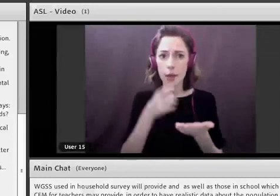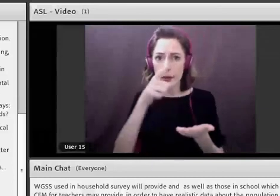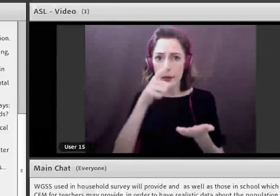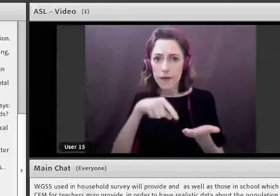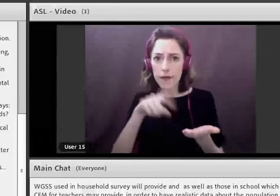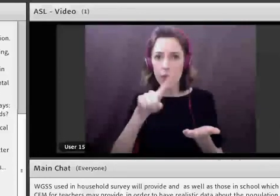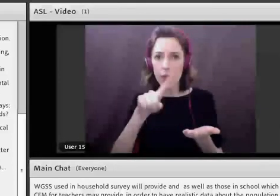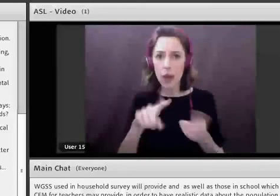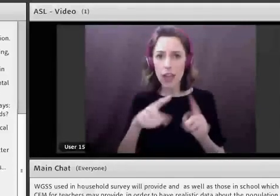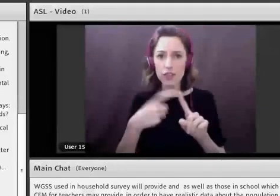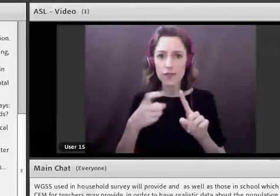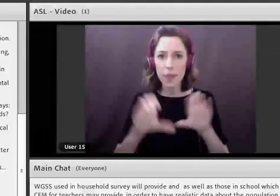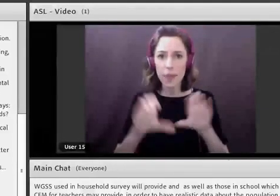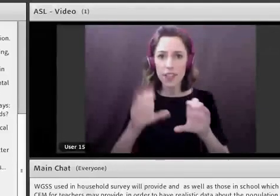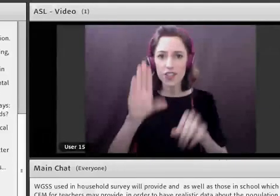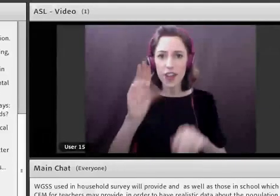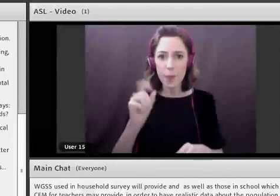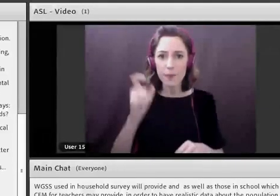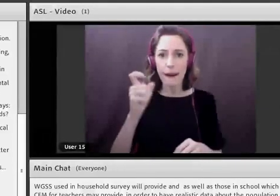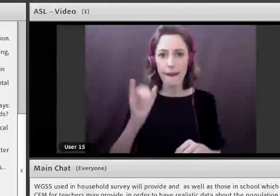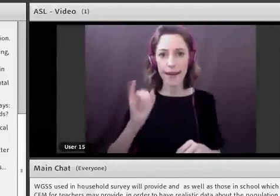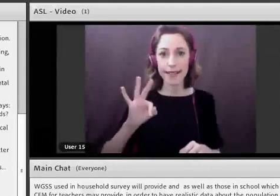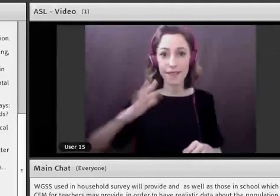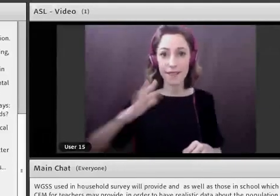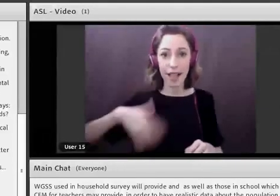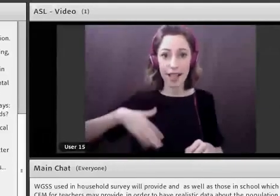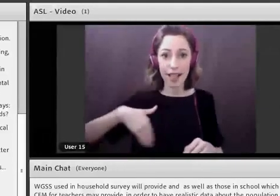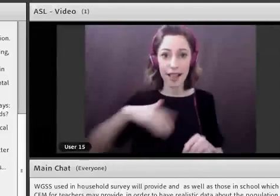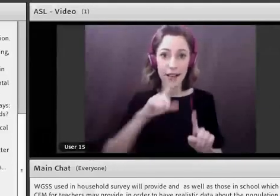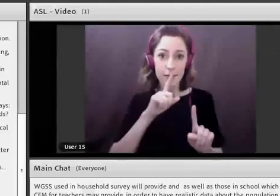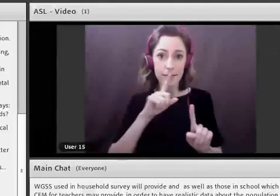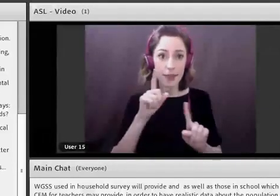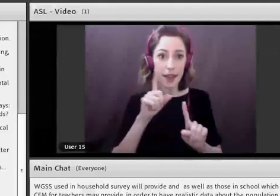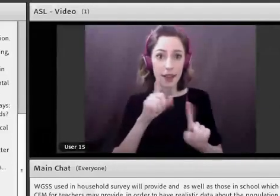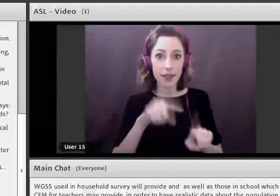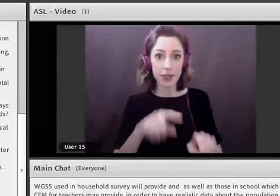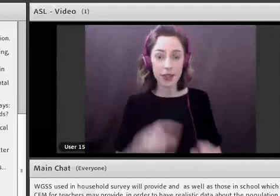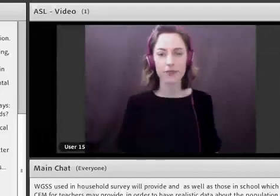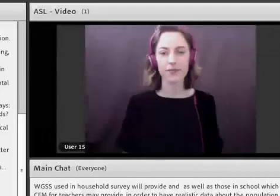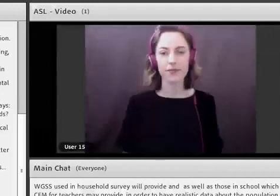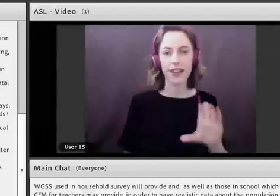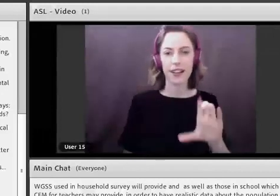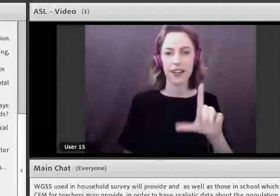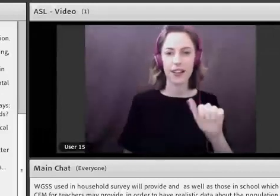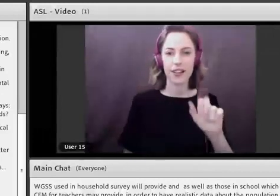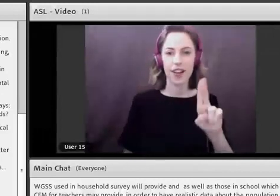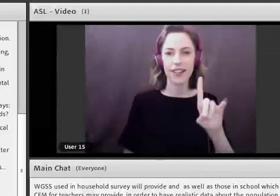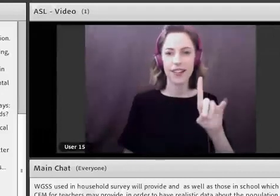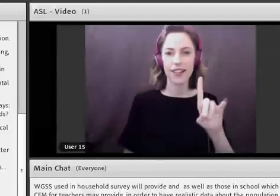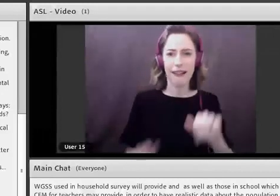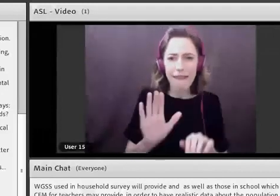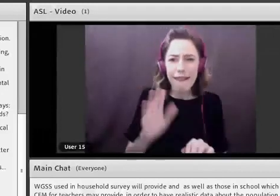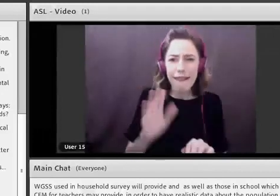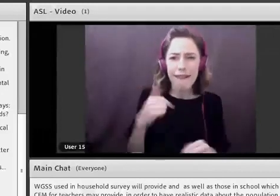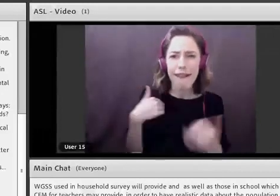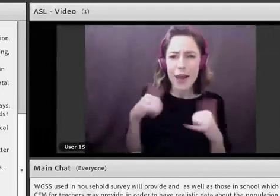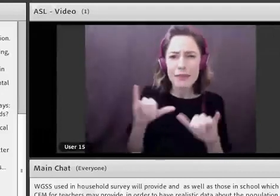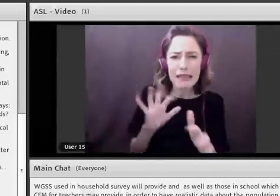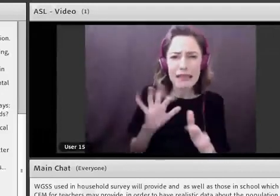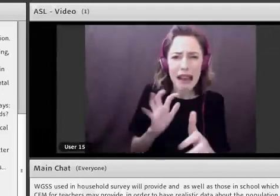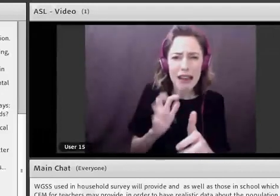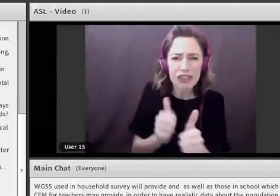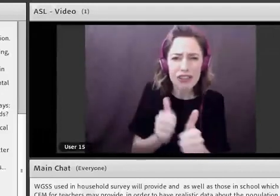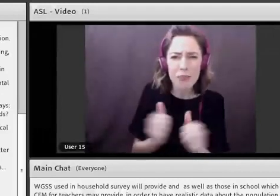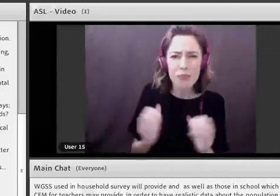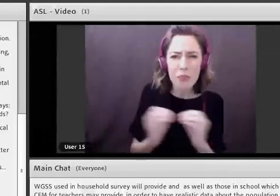I'm still catching up with all of them, so if I can have a little bit more Sure, time. I can give you a couple more minutes. I